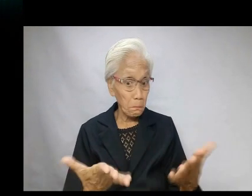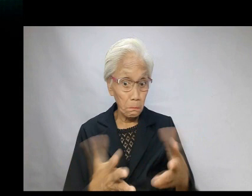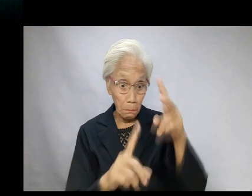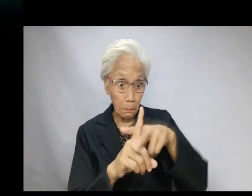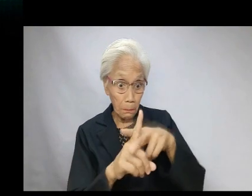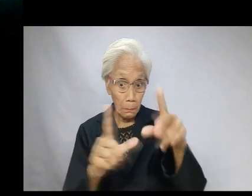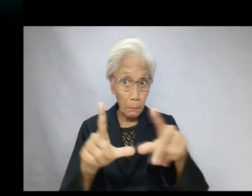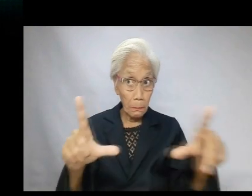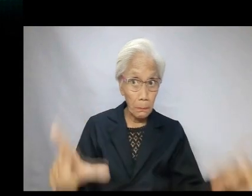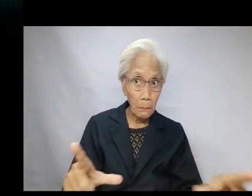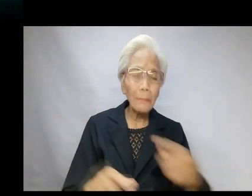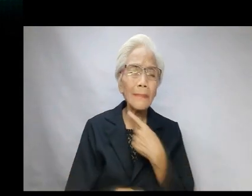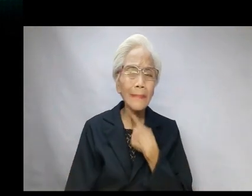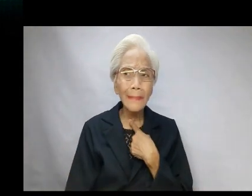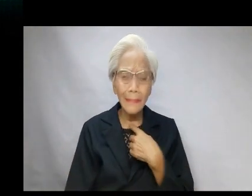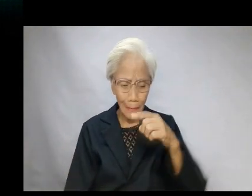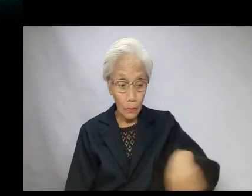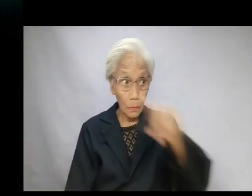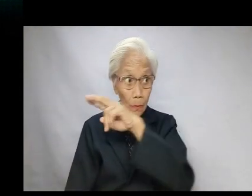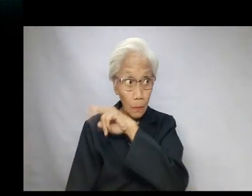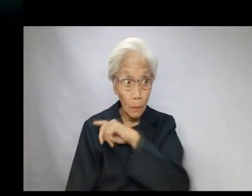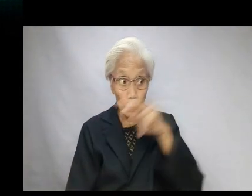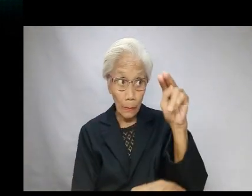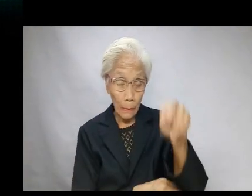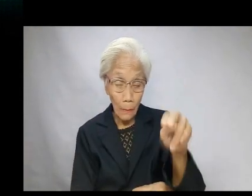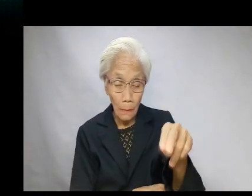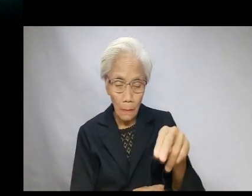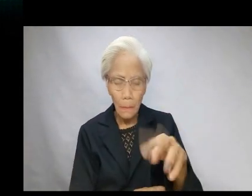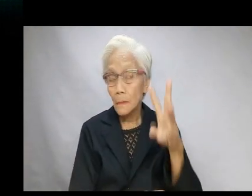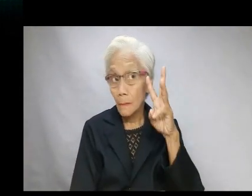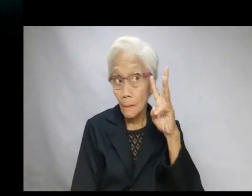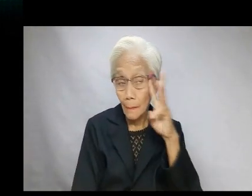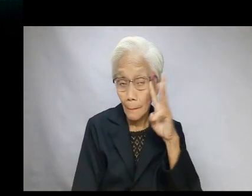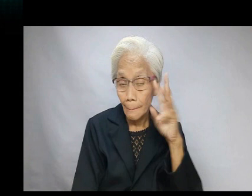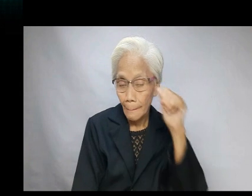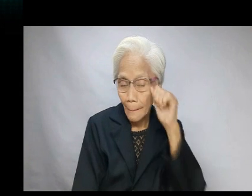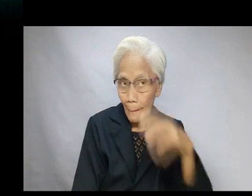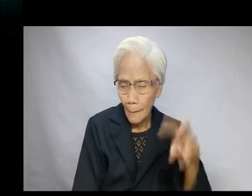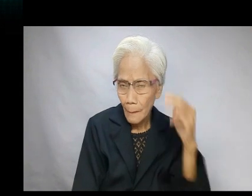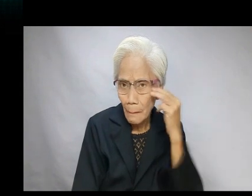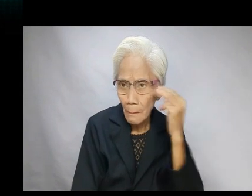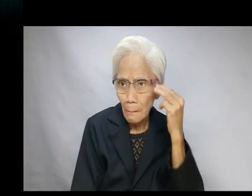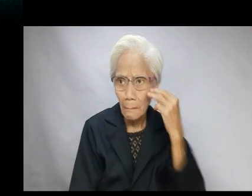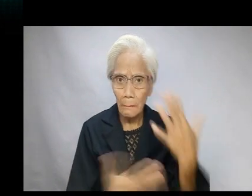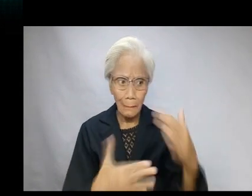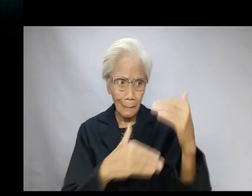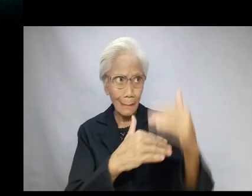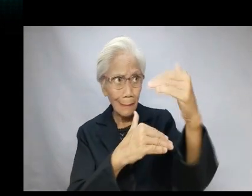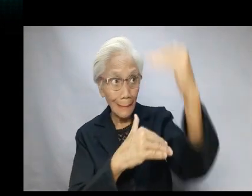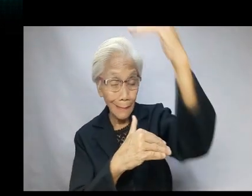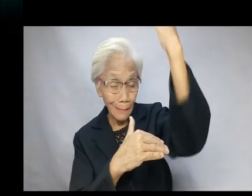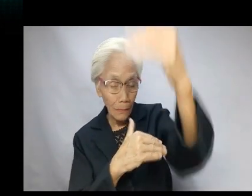Let us apply levels of thirst unto our human needs according to Abraham Maslow's hierarchy of